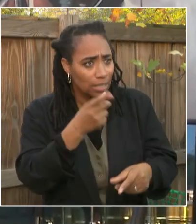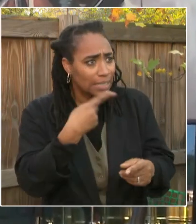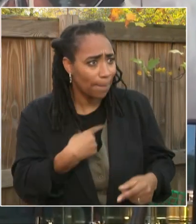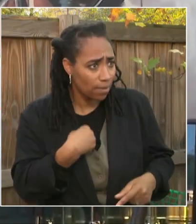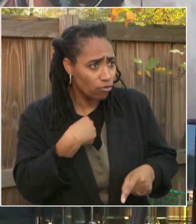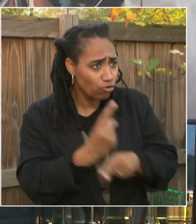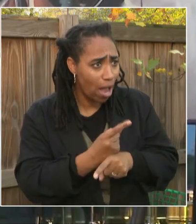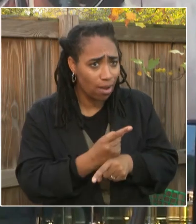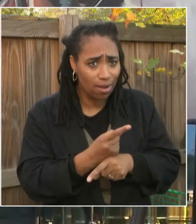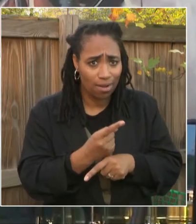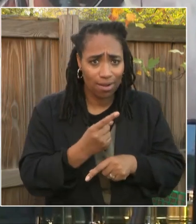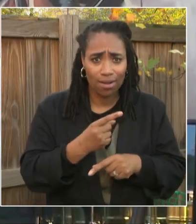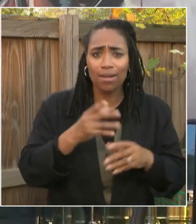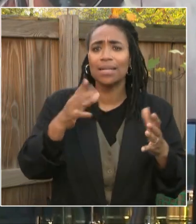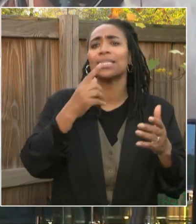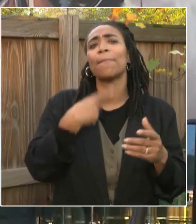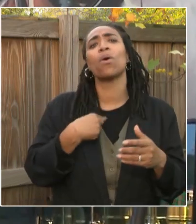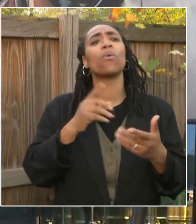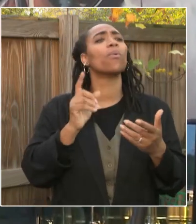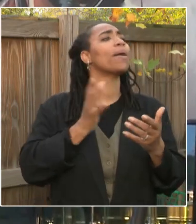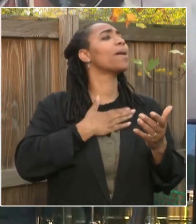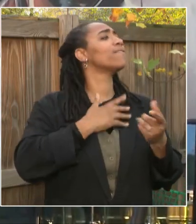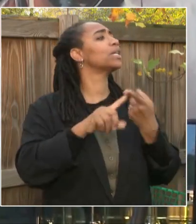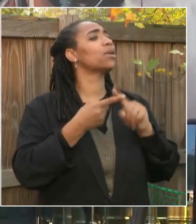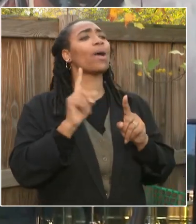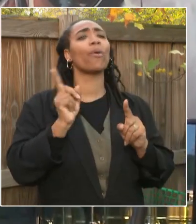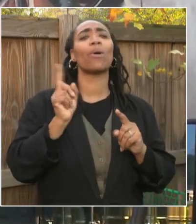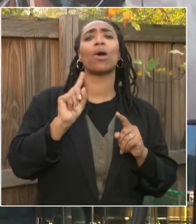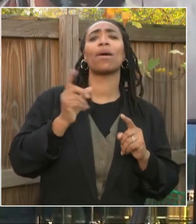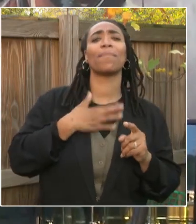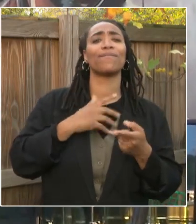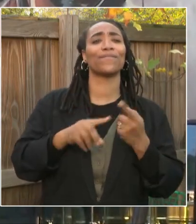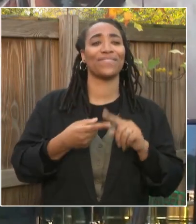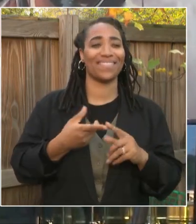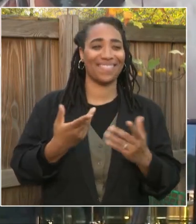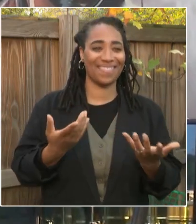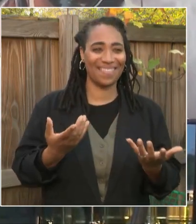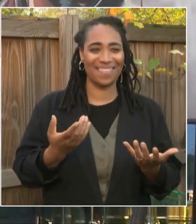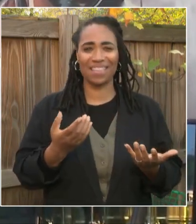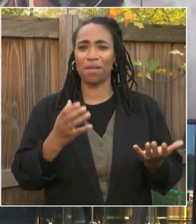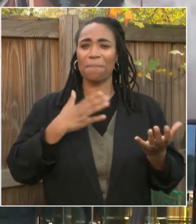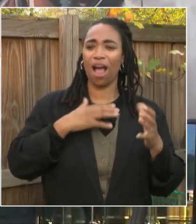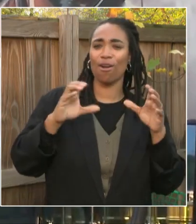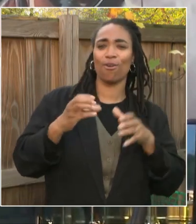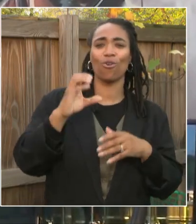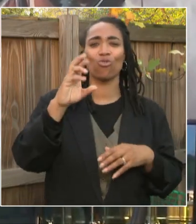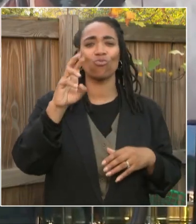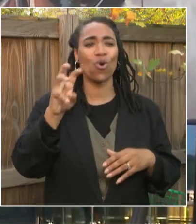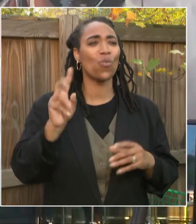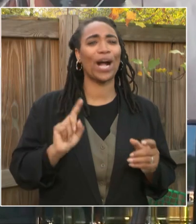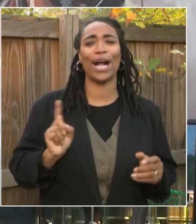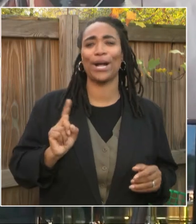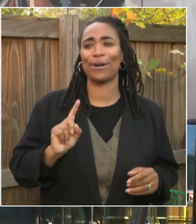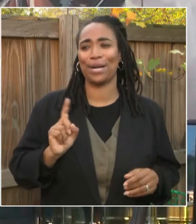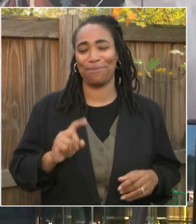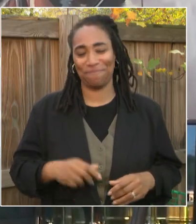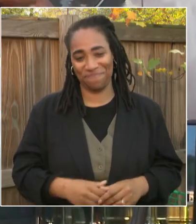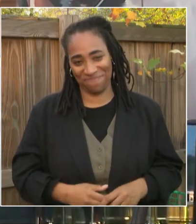crew at? Where my crew? Y'all know that's what happened. That's what made it happen. So I say the following. Do me a